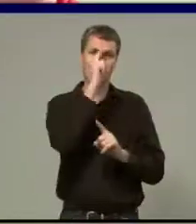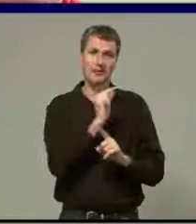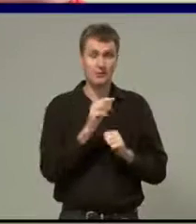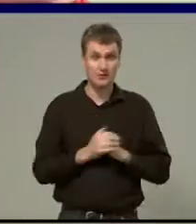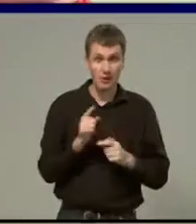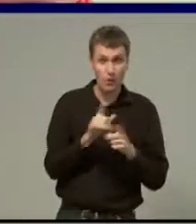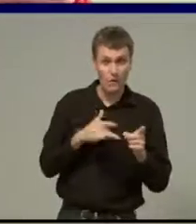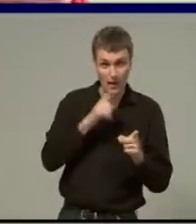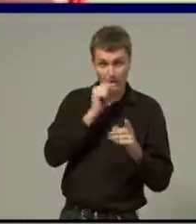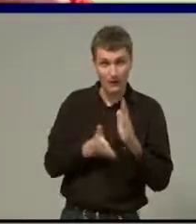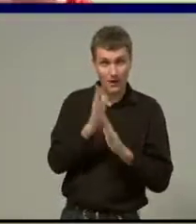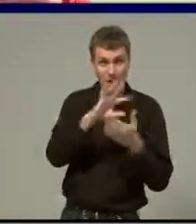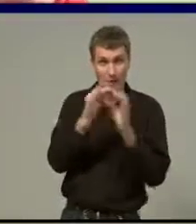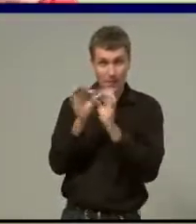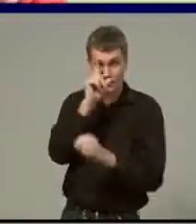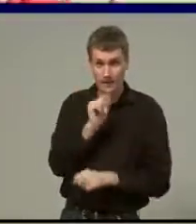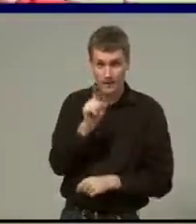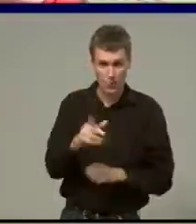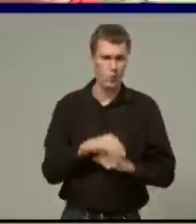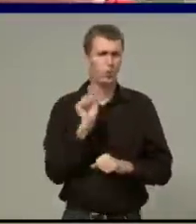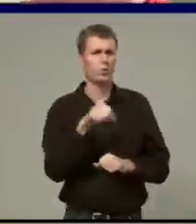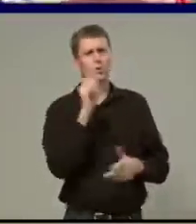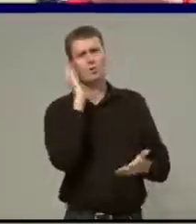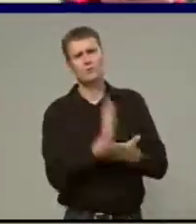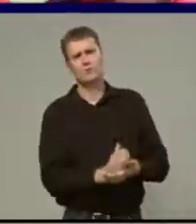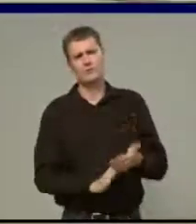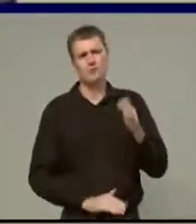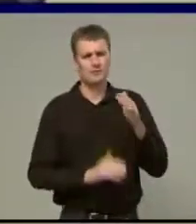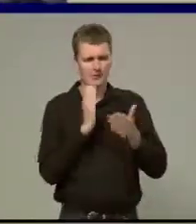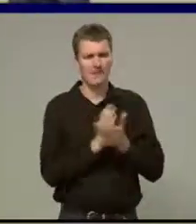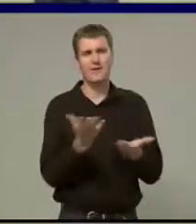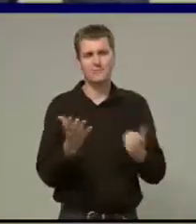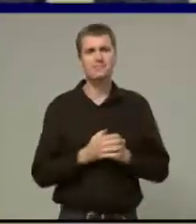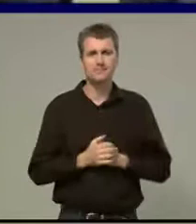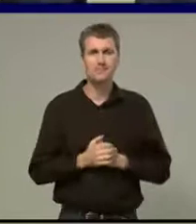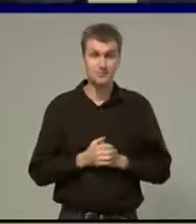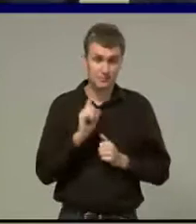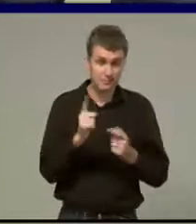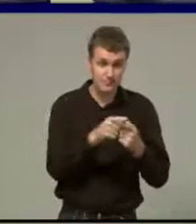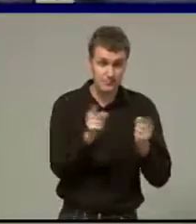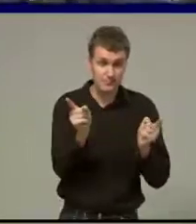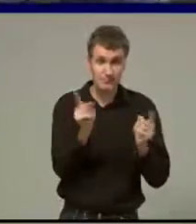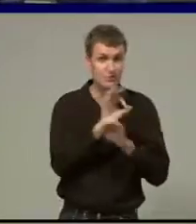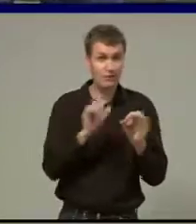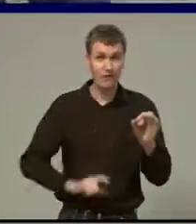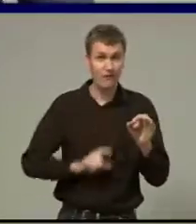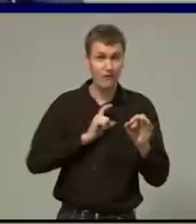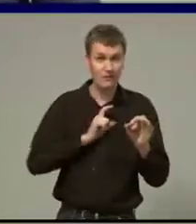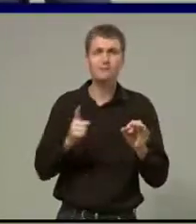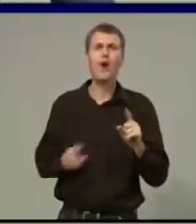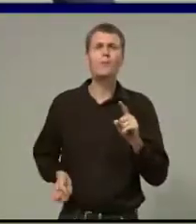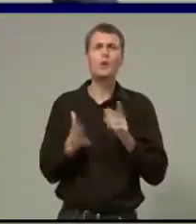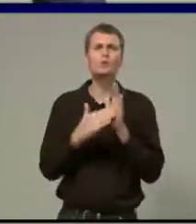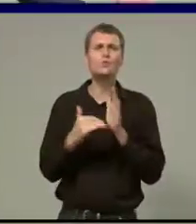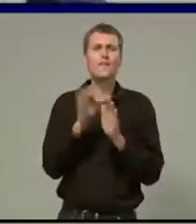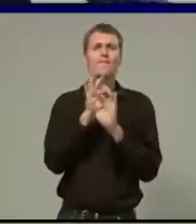able to go to the Olympics with this sport? Yeah. Totally. Win a mould, win a mould, maybe. But for those who aren't quite confident, Bowls New Zealand offered